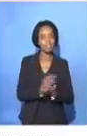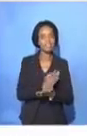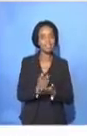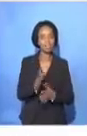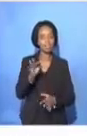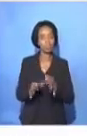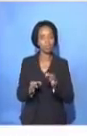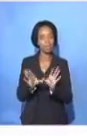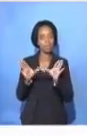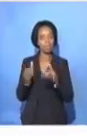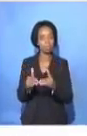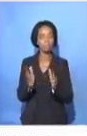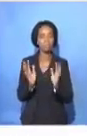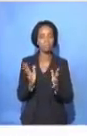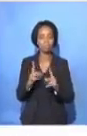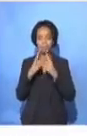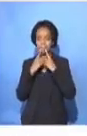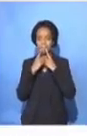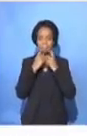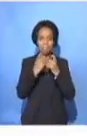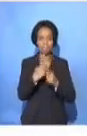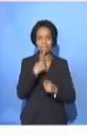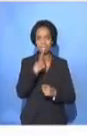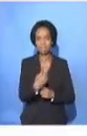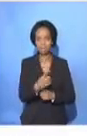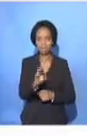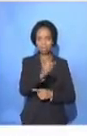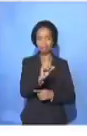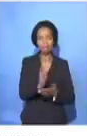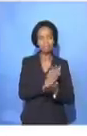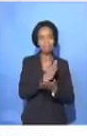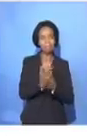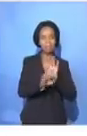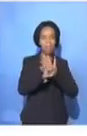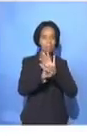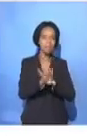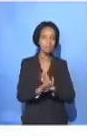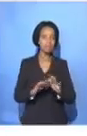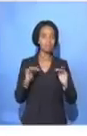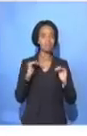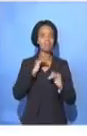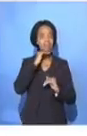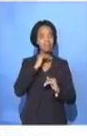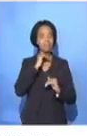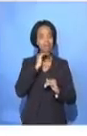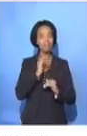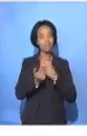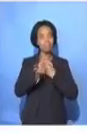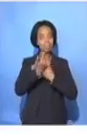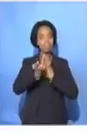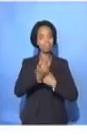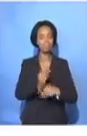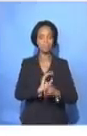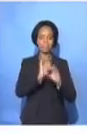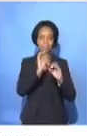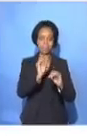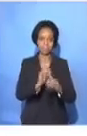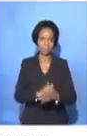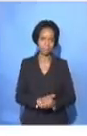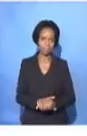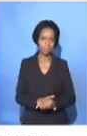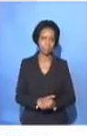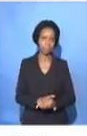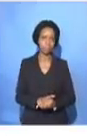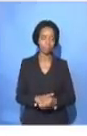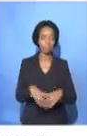political parties complained of unfair coverage by some media. On election day, mission observed